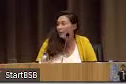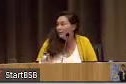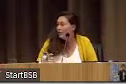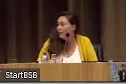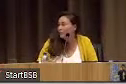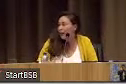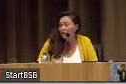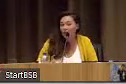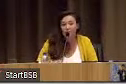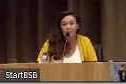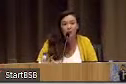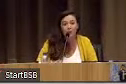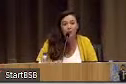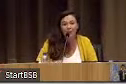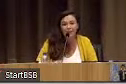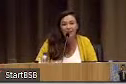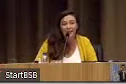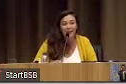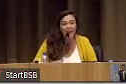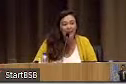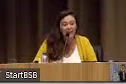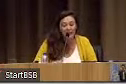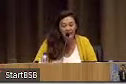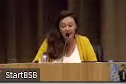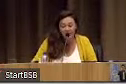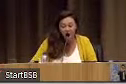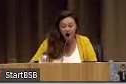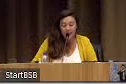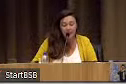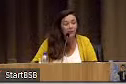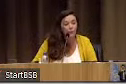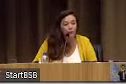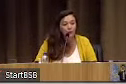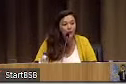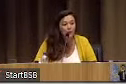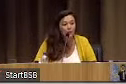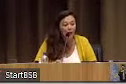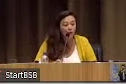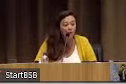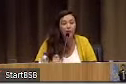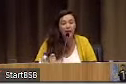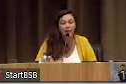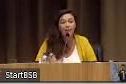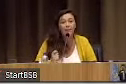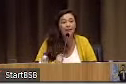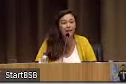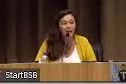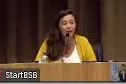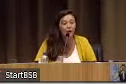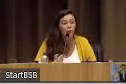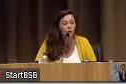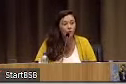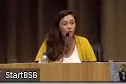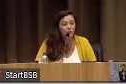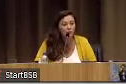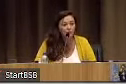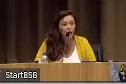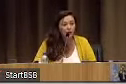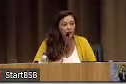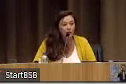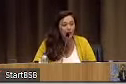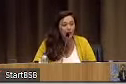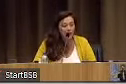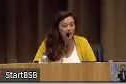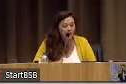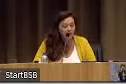Also in the countries that share the public key of signature of the certificate, and they can